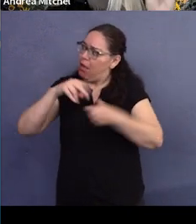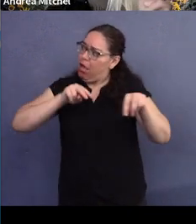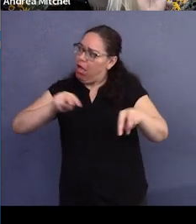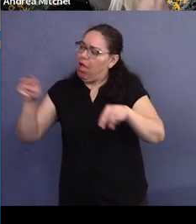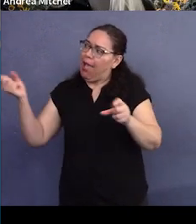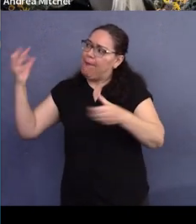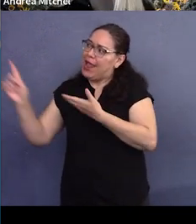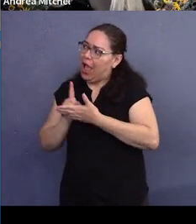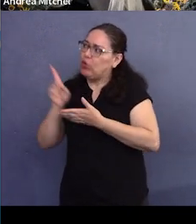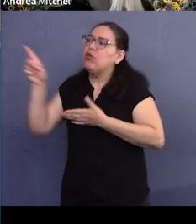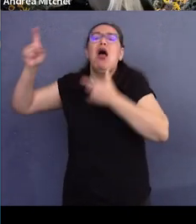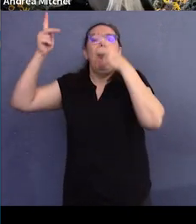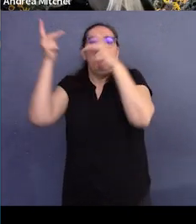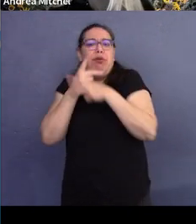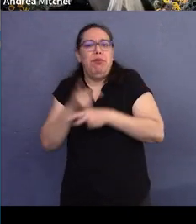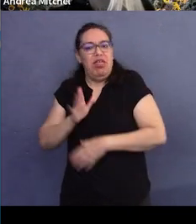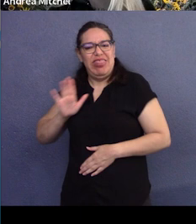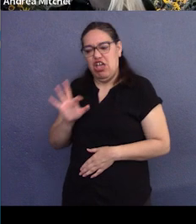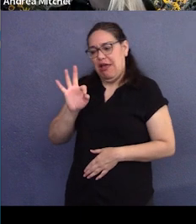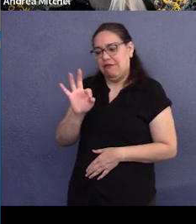FTE, their full-time equivalent, would be.